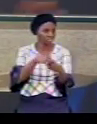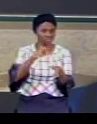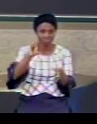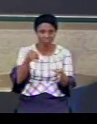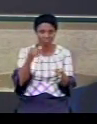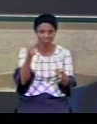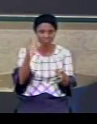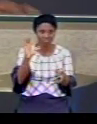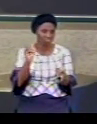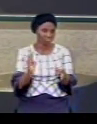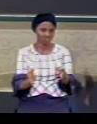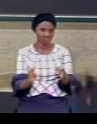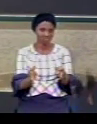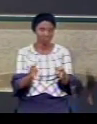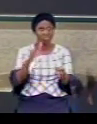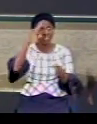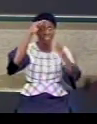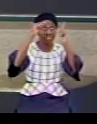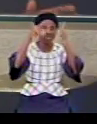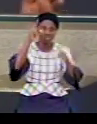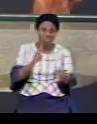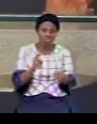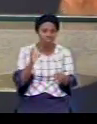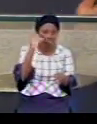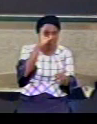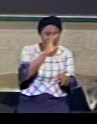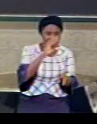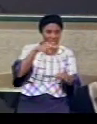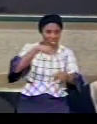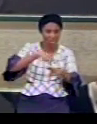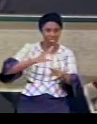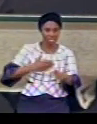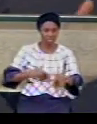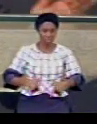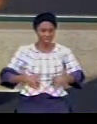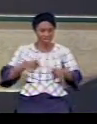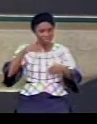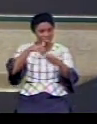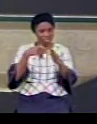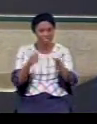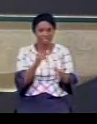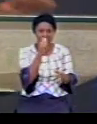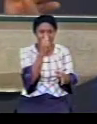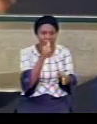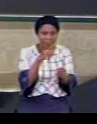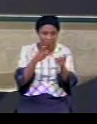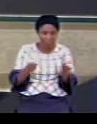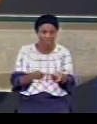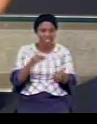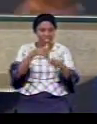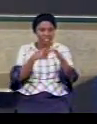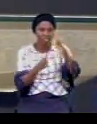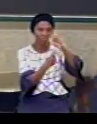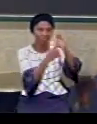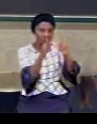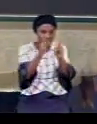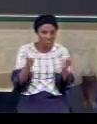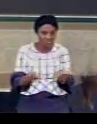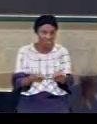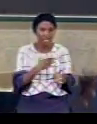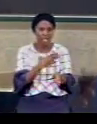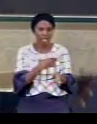Jacob. He must look at our lives in the private, in the public, and there's no